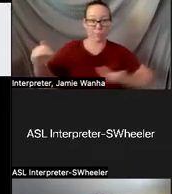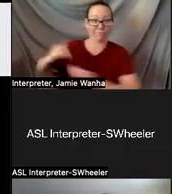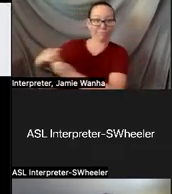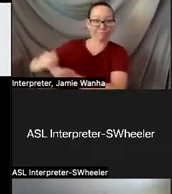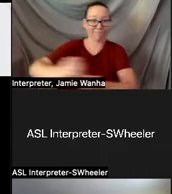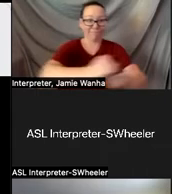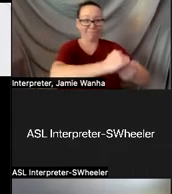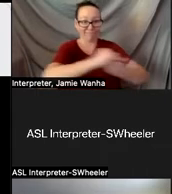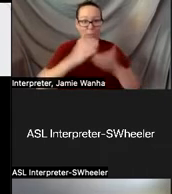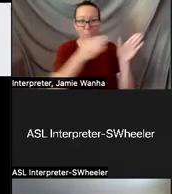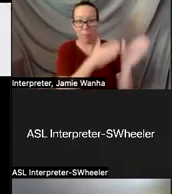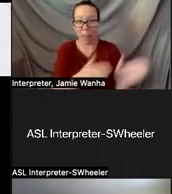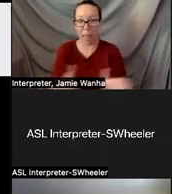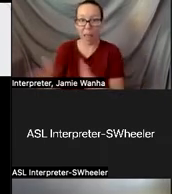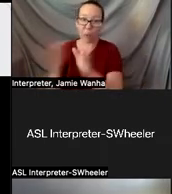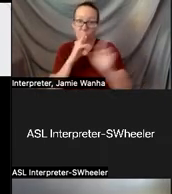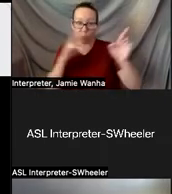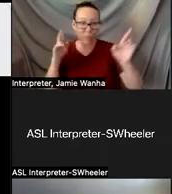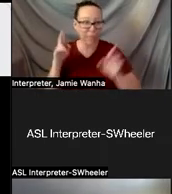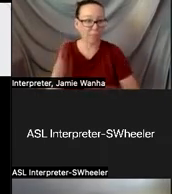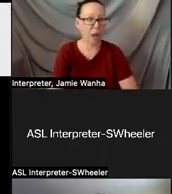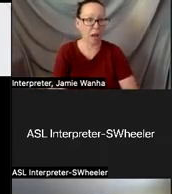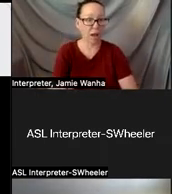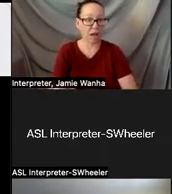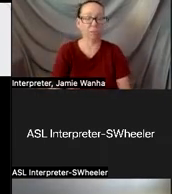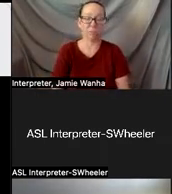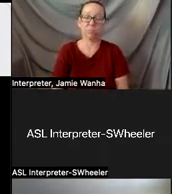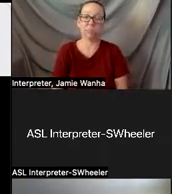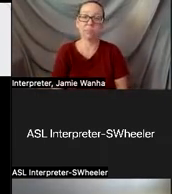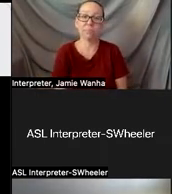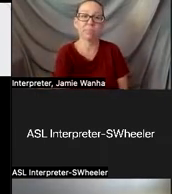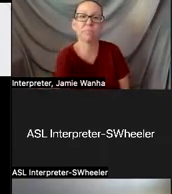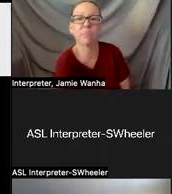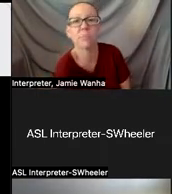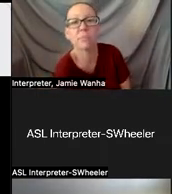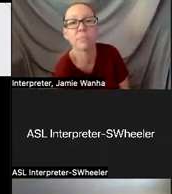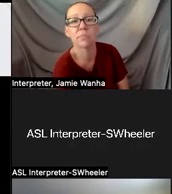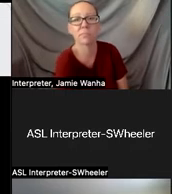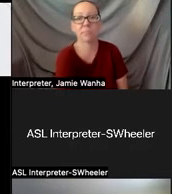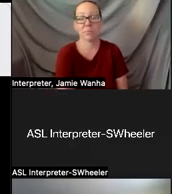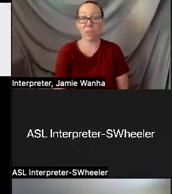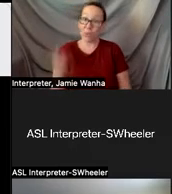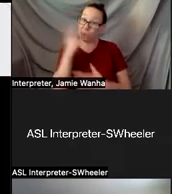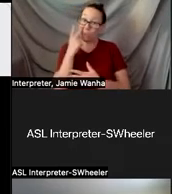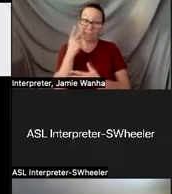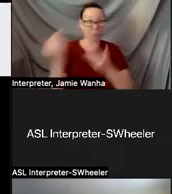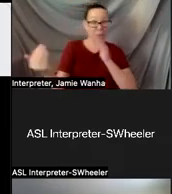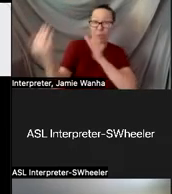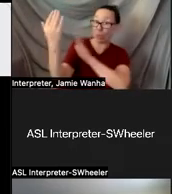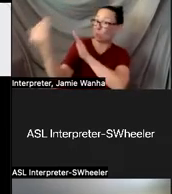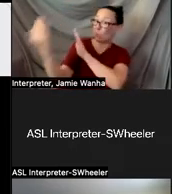to build capacity in cross-border coordination. As you can see here, we didn't address anything about climate